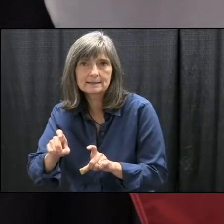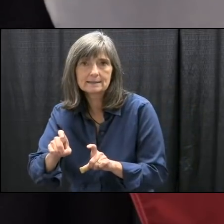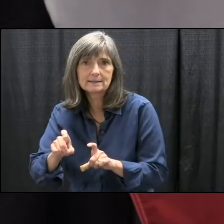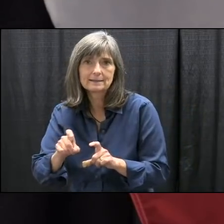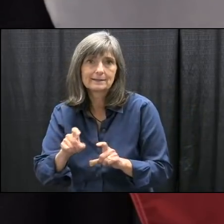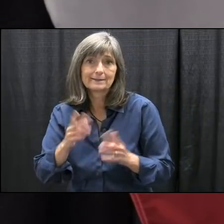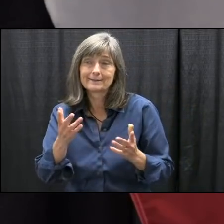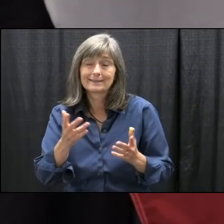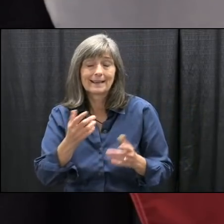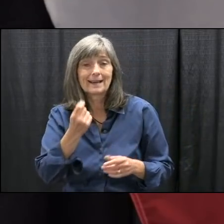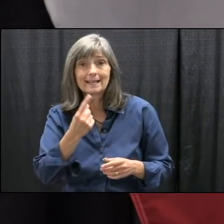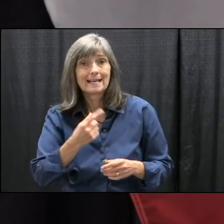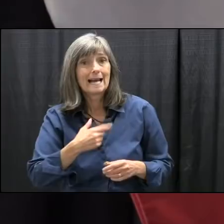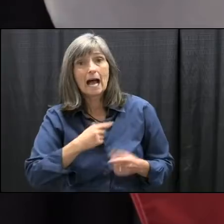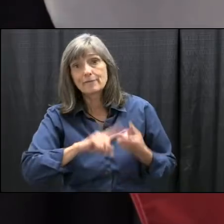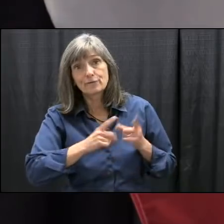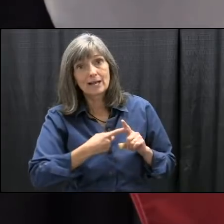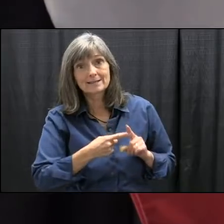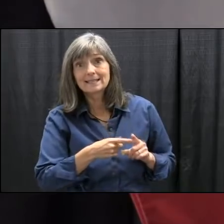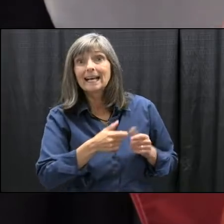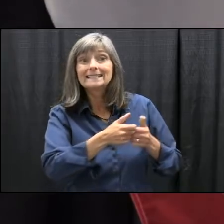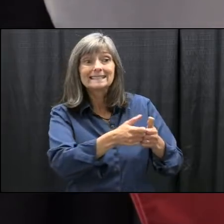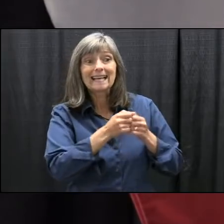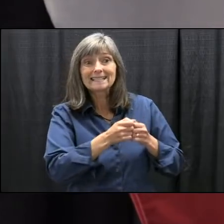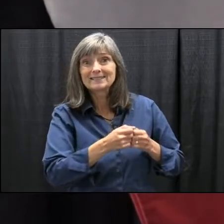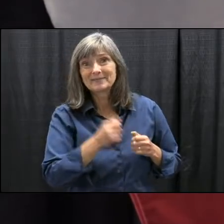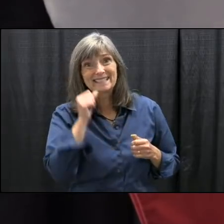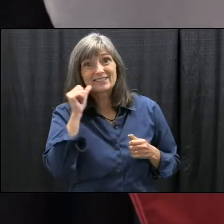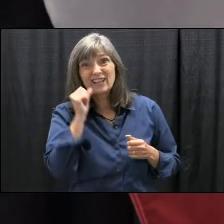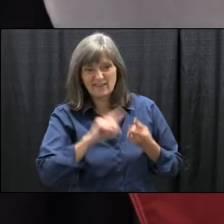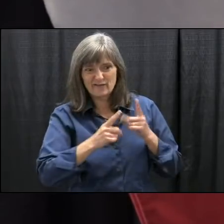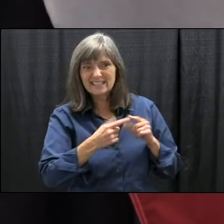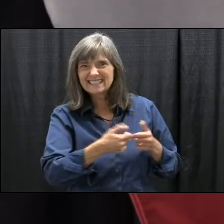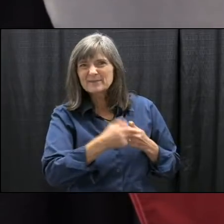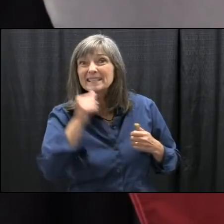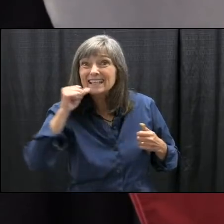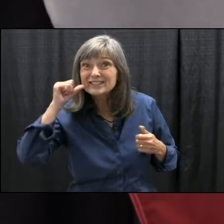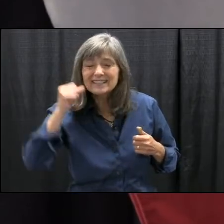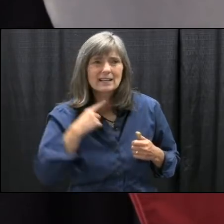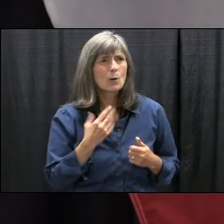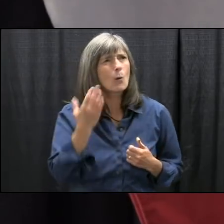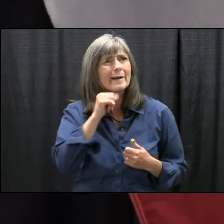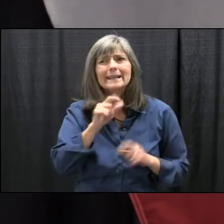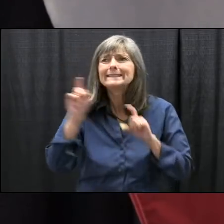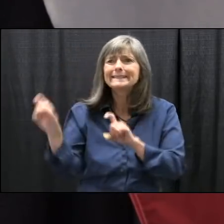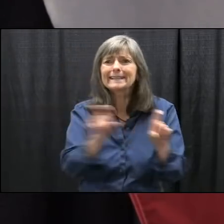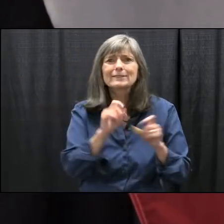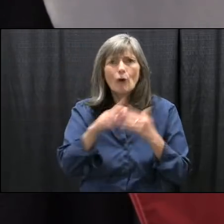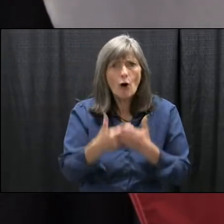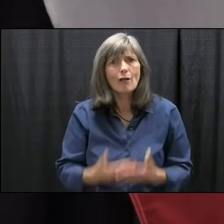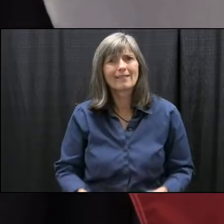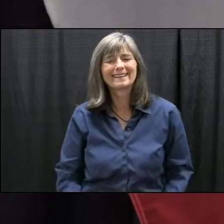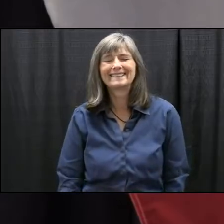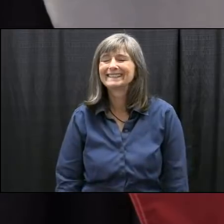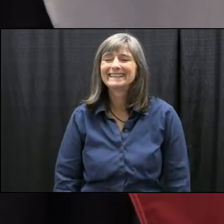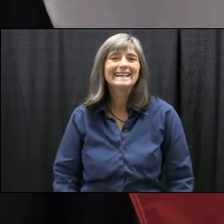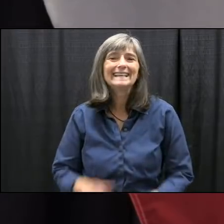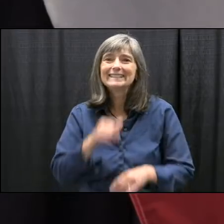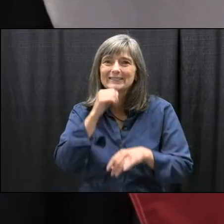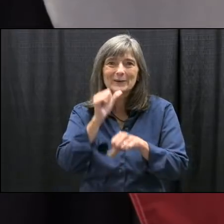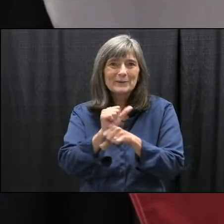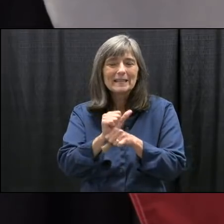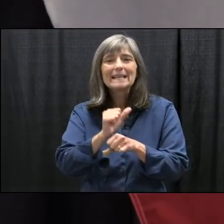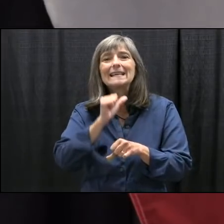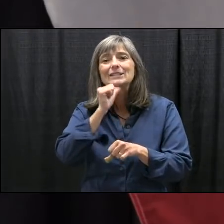me, somebody texted me yesterday actually and said, why aren't we just testing everybody? Because it's not realistic. It's not going to